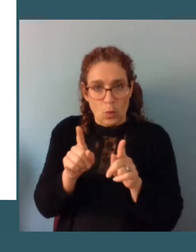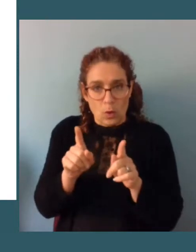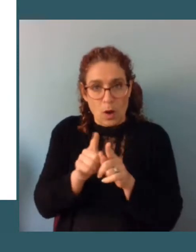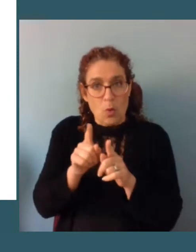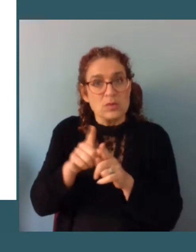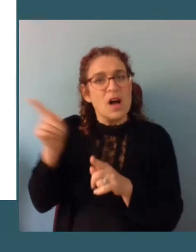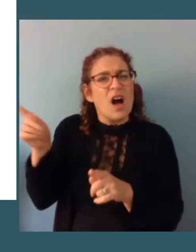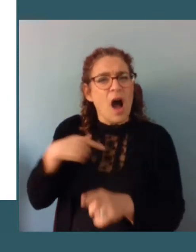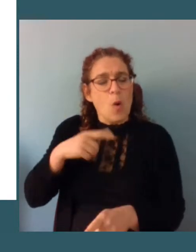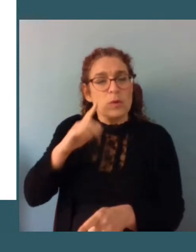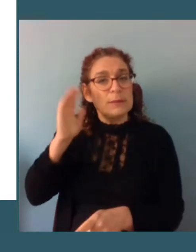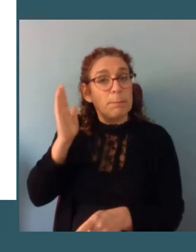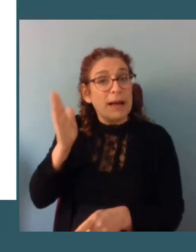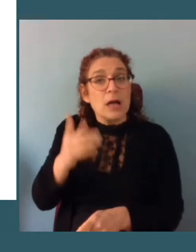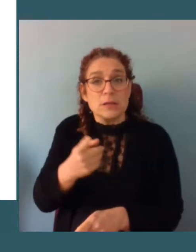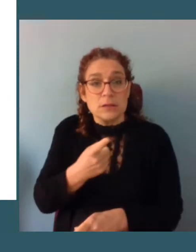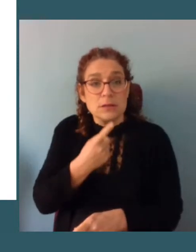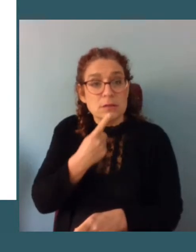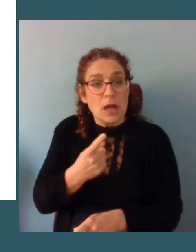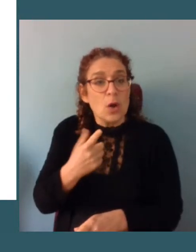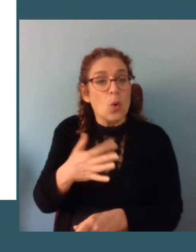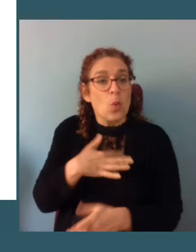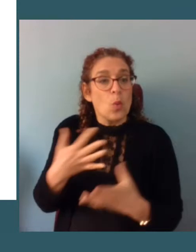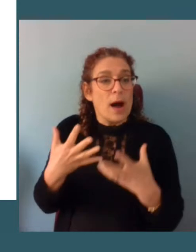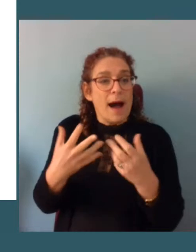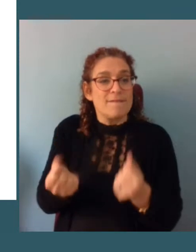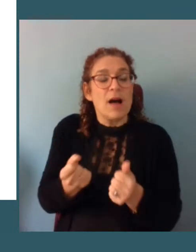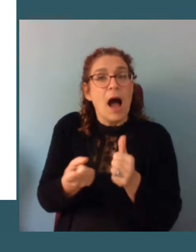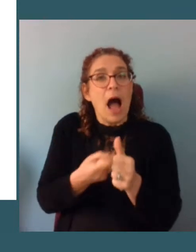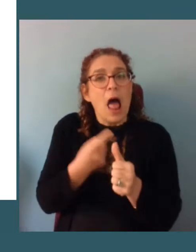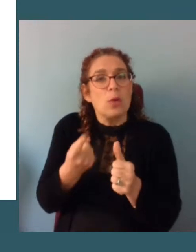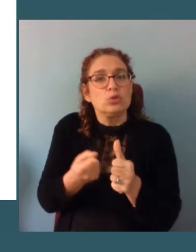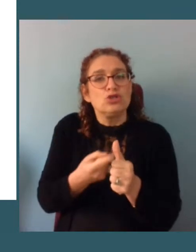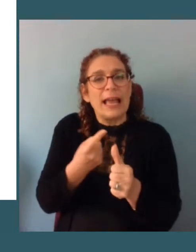that we have an allergy